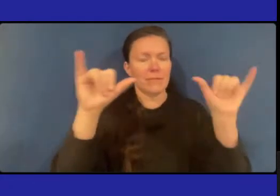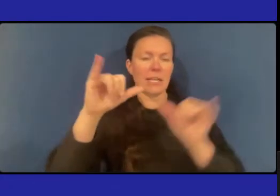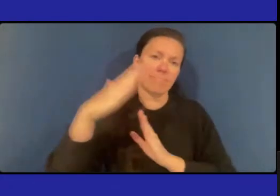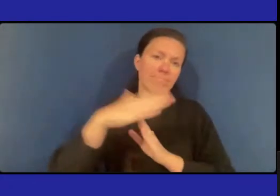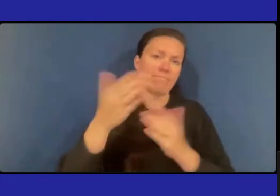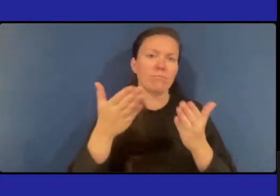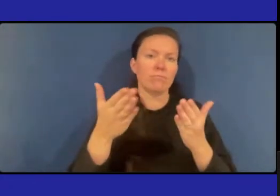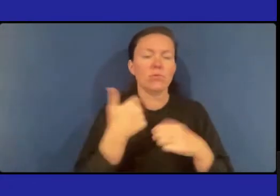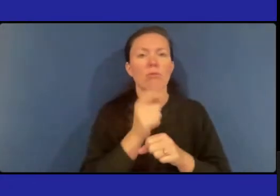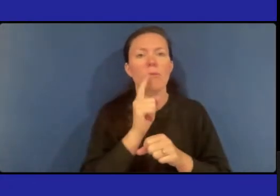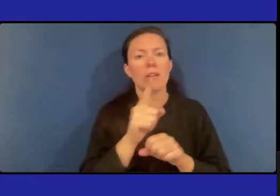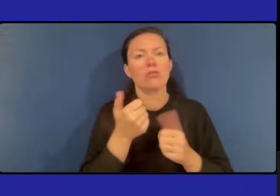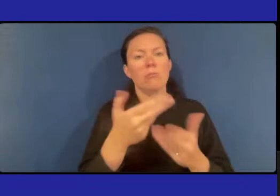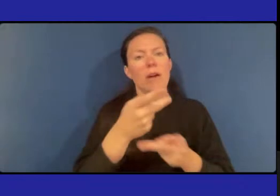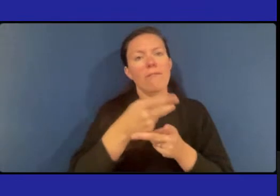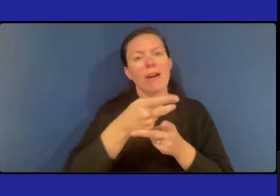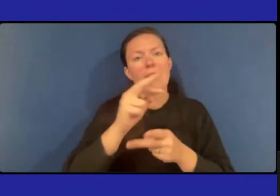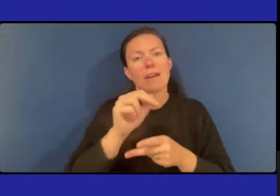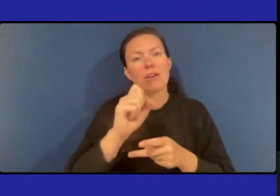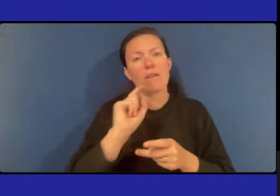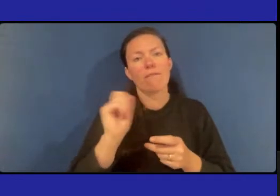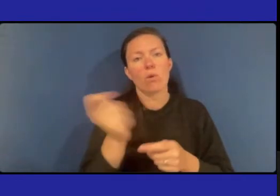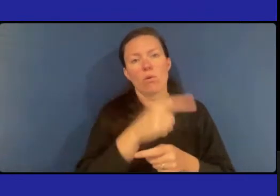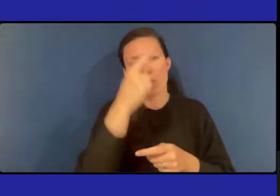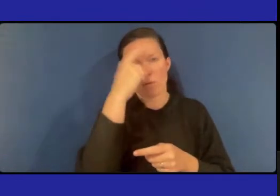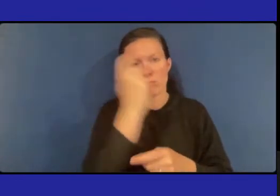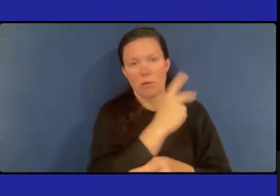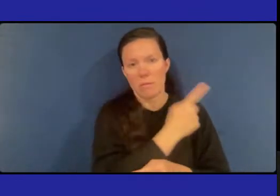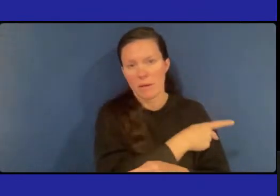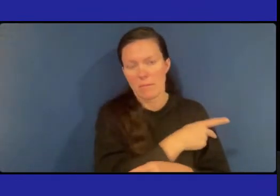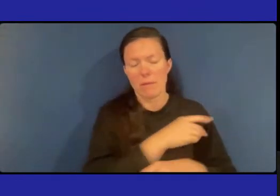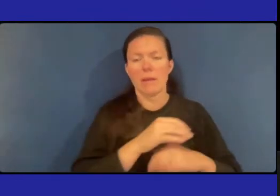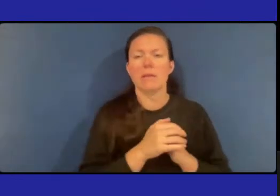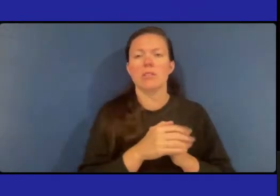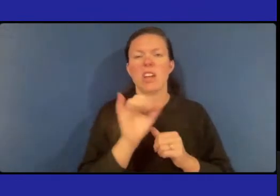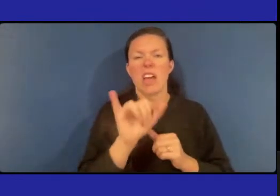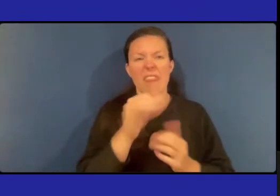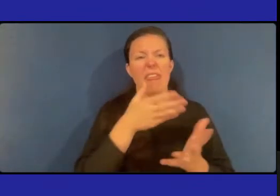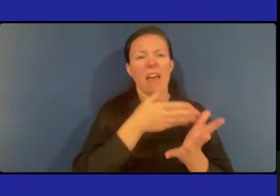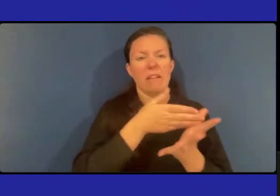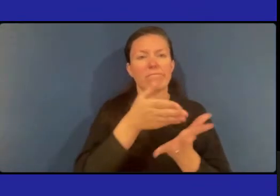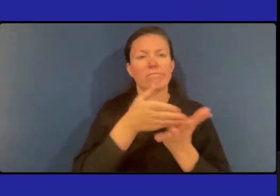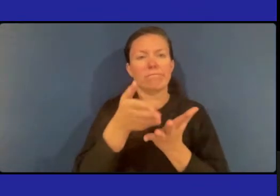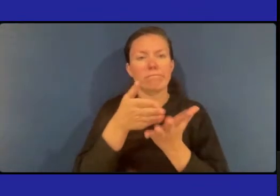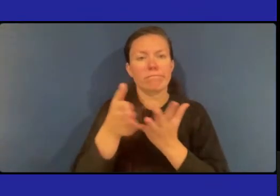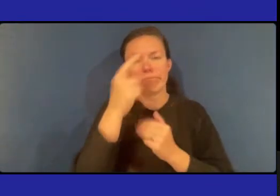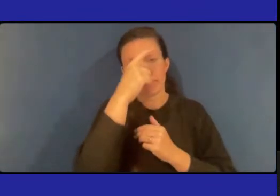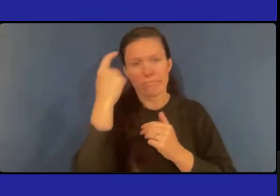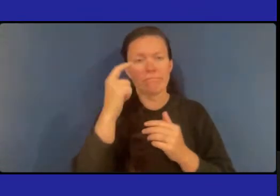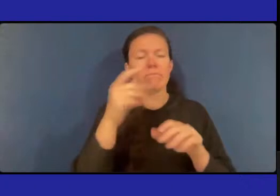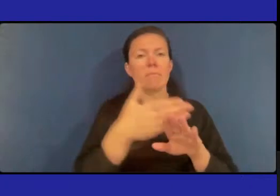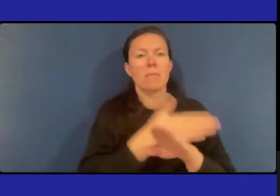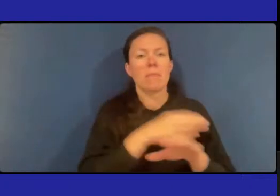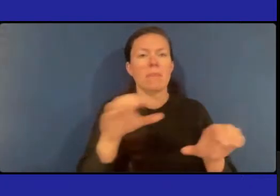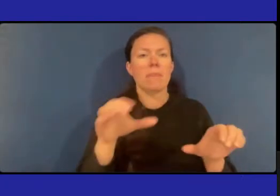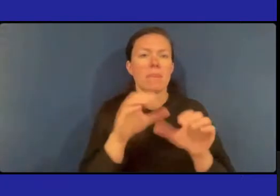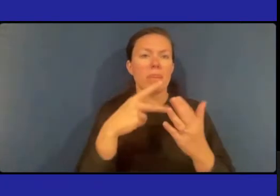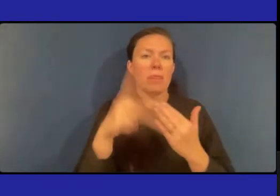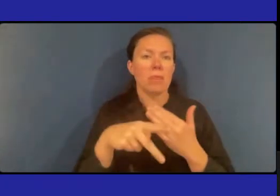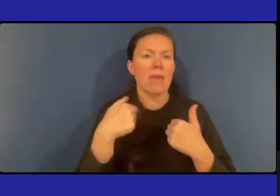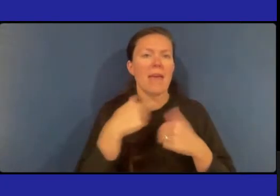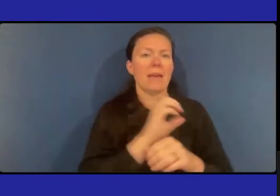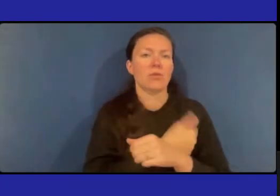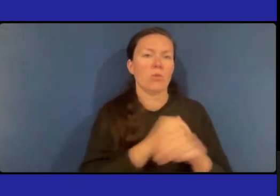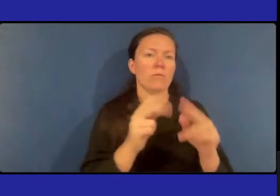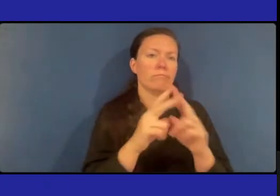optimal care for all pediatric trauma patients, and that the Multidisciplinary Trauma Performance Improvement Program has the authority to evaluate care